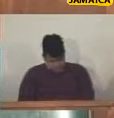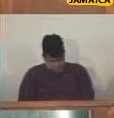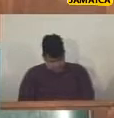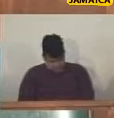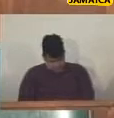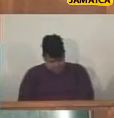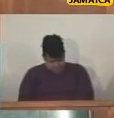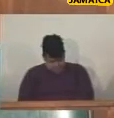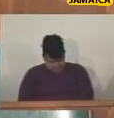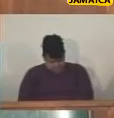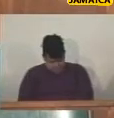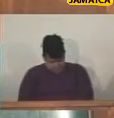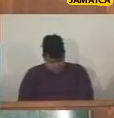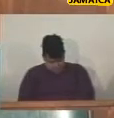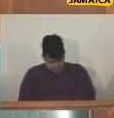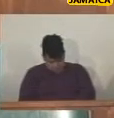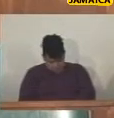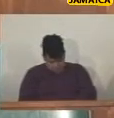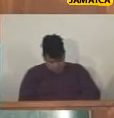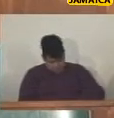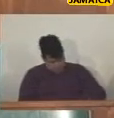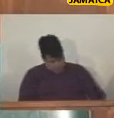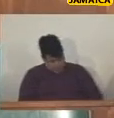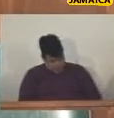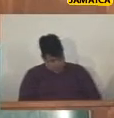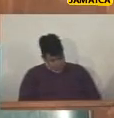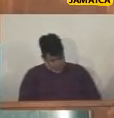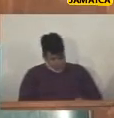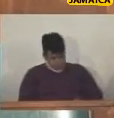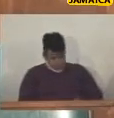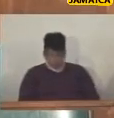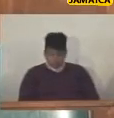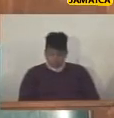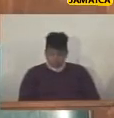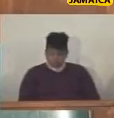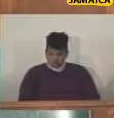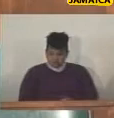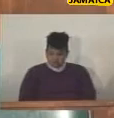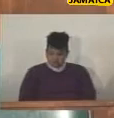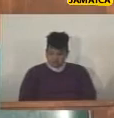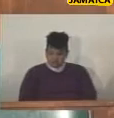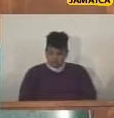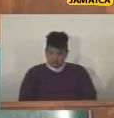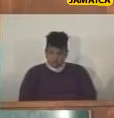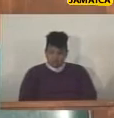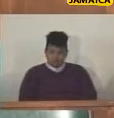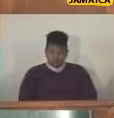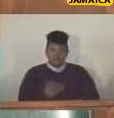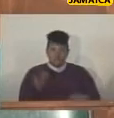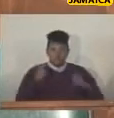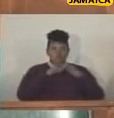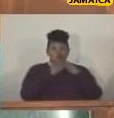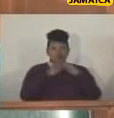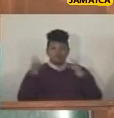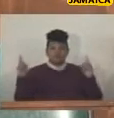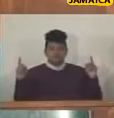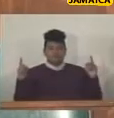to agree on any measure. We can't get both sides to